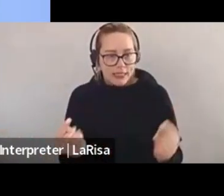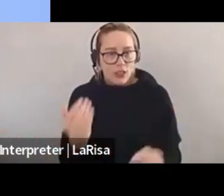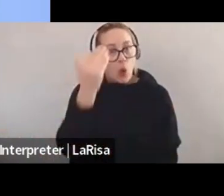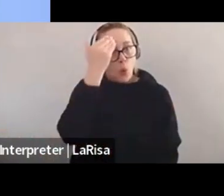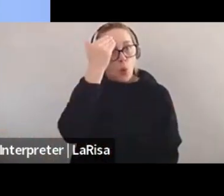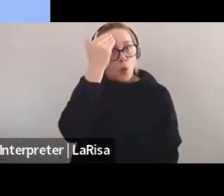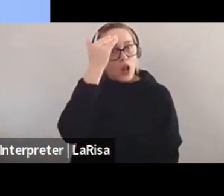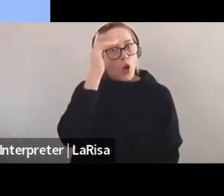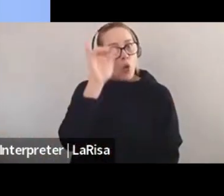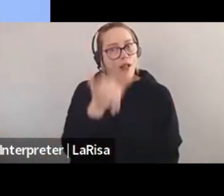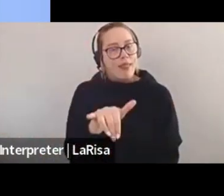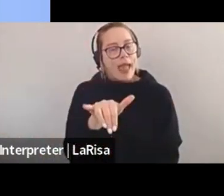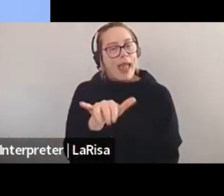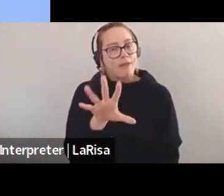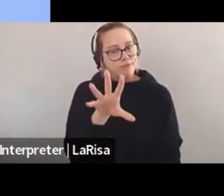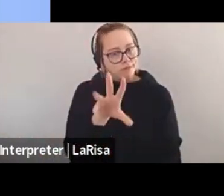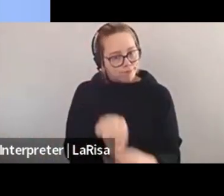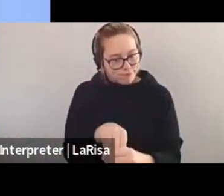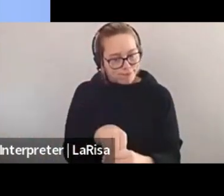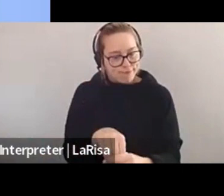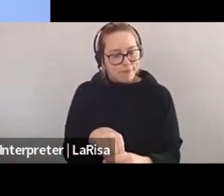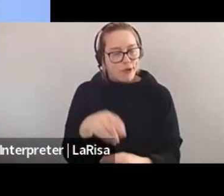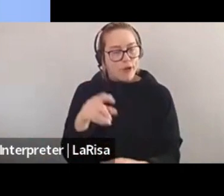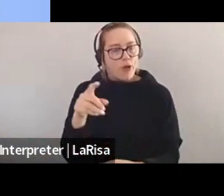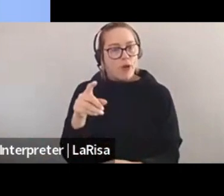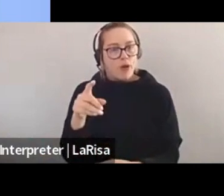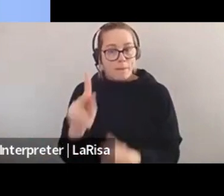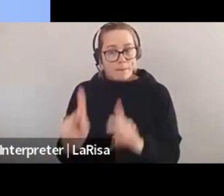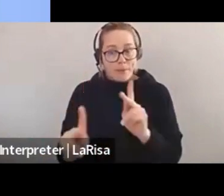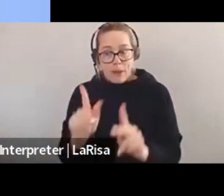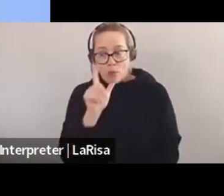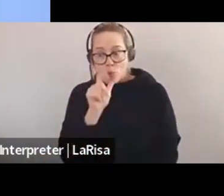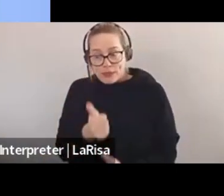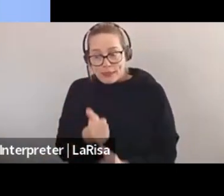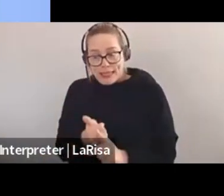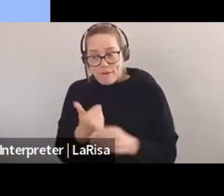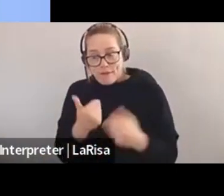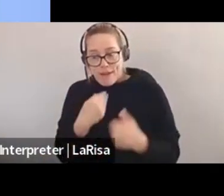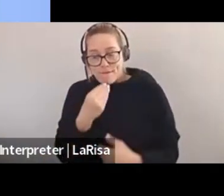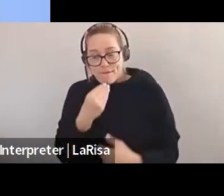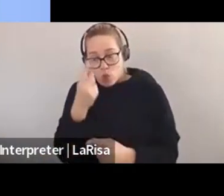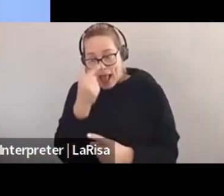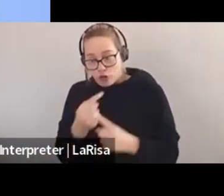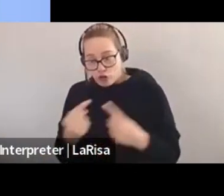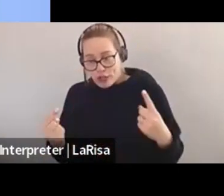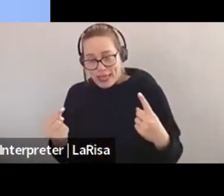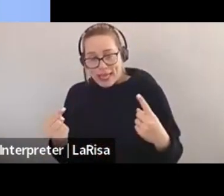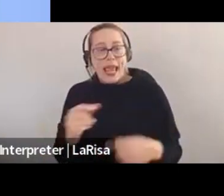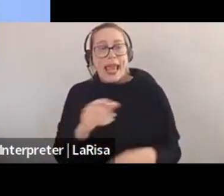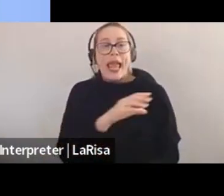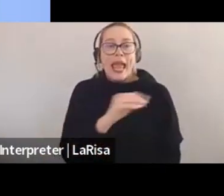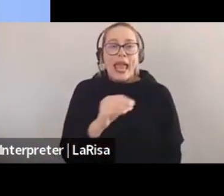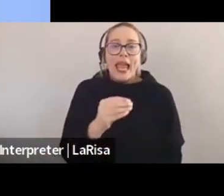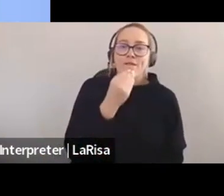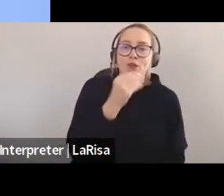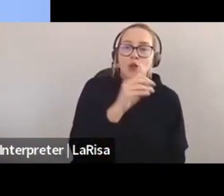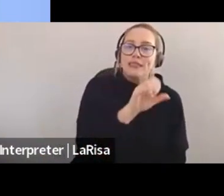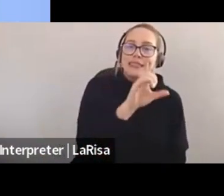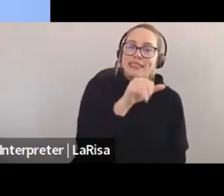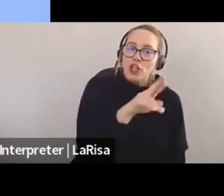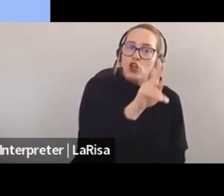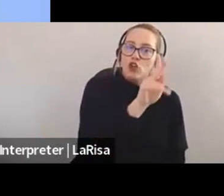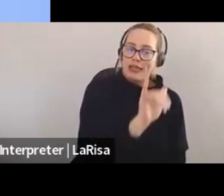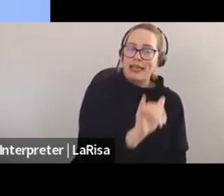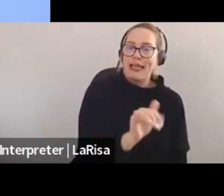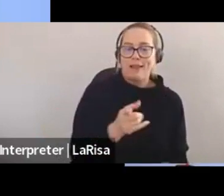inequity is a compounding factor when it comes to food security. And food allergies and food insecurity